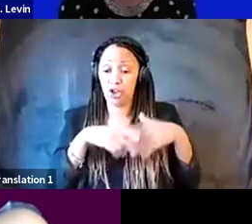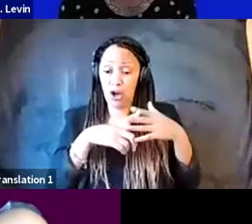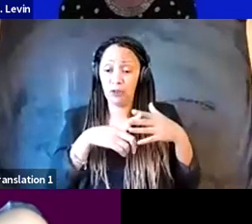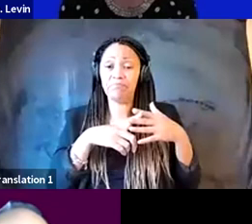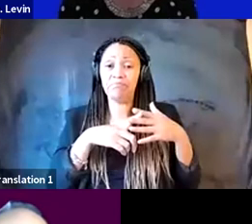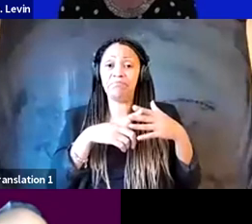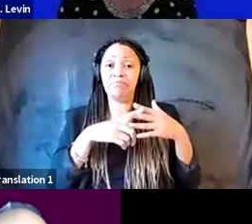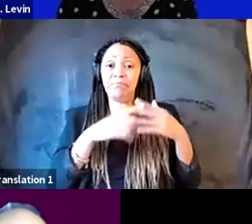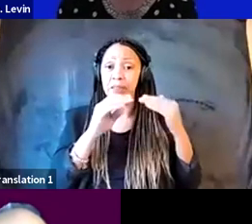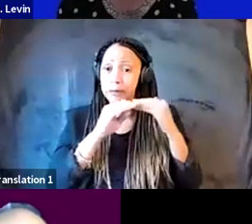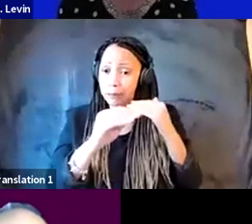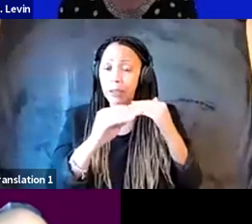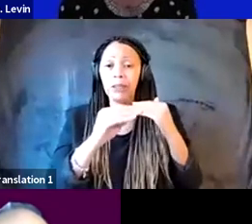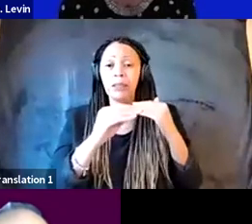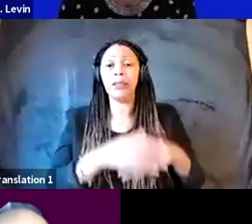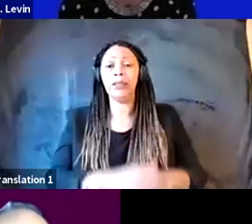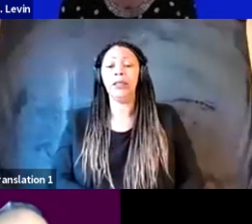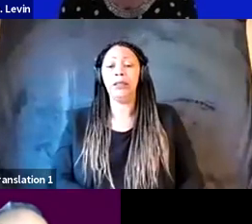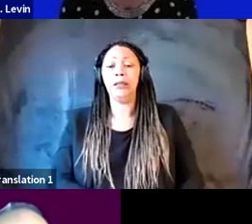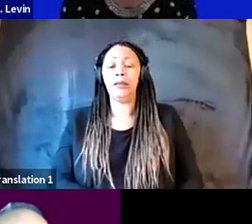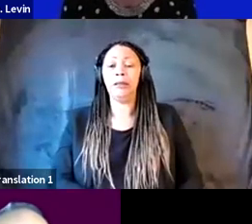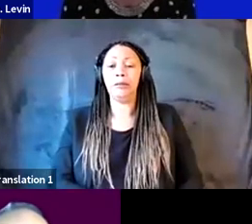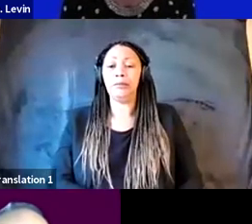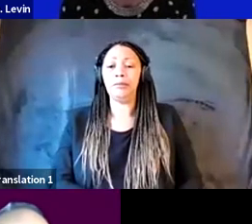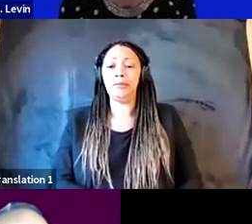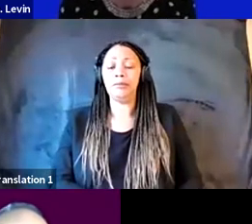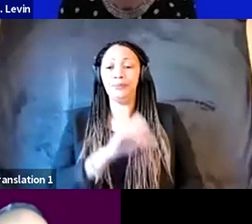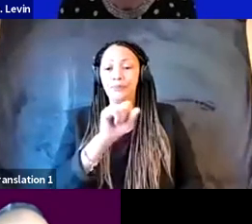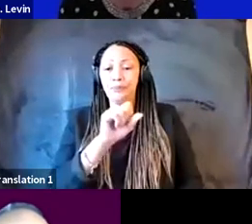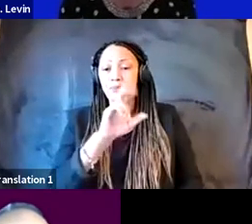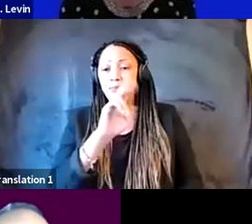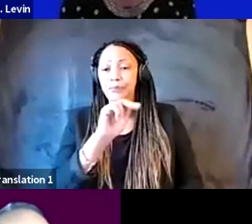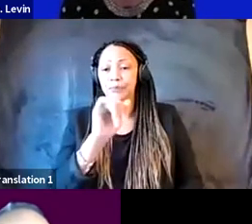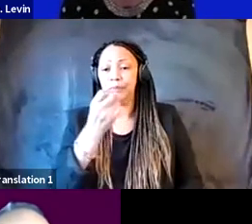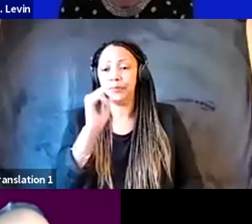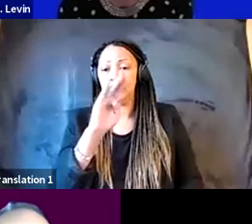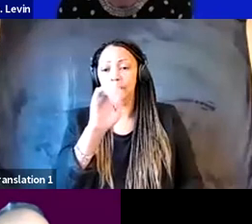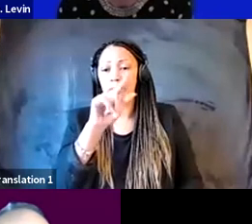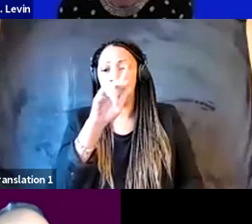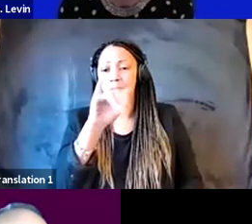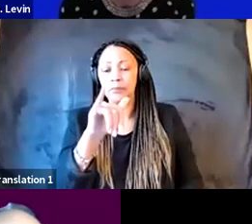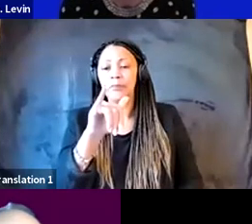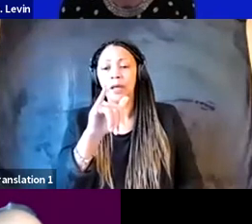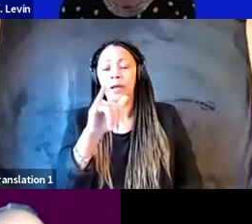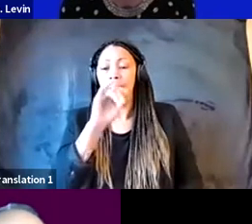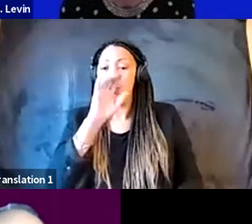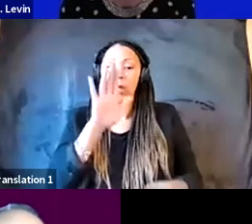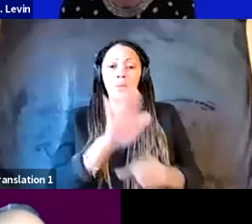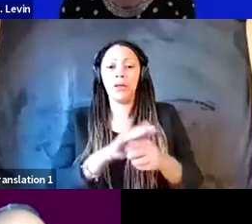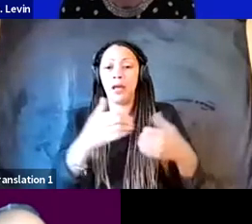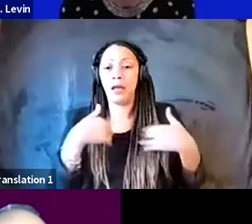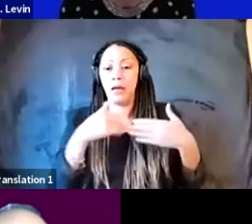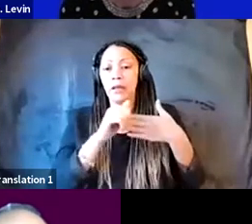sustainability side of things. We're committed to a LEED building. We're